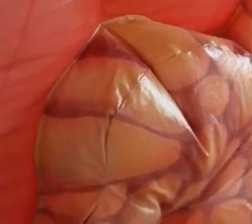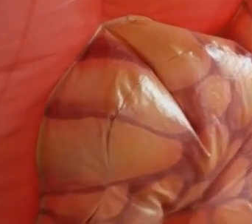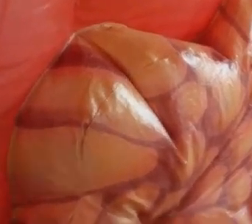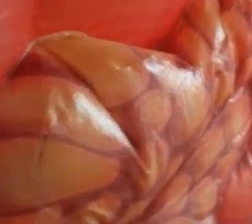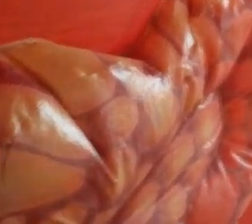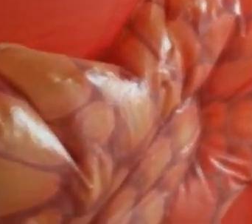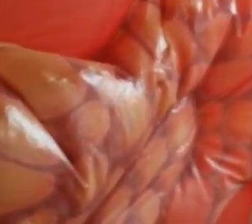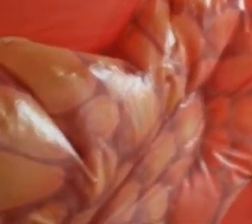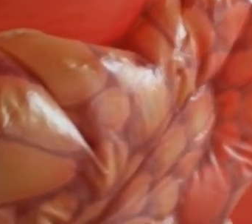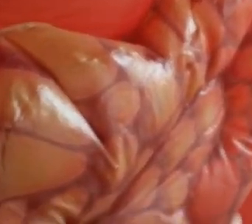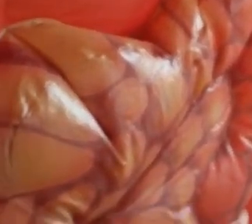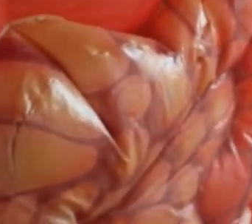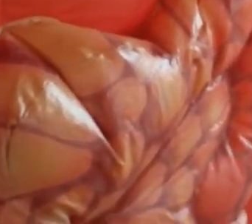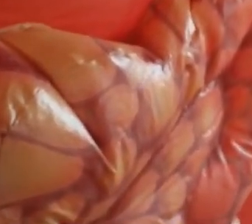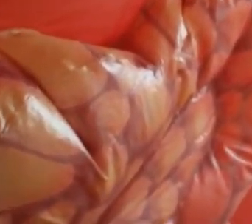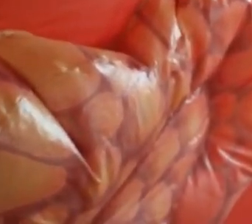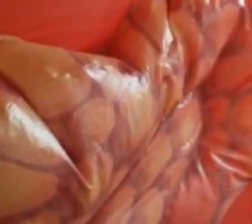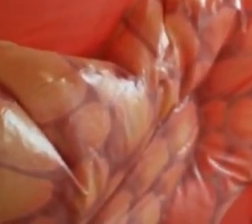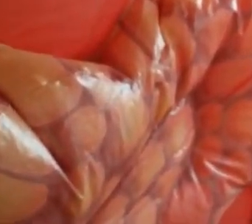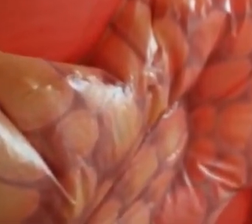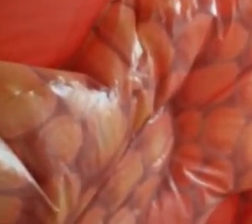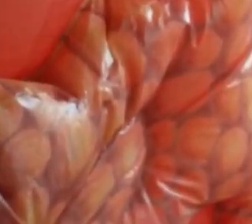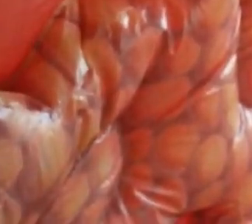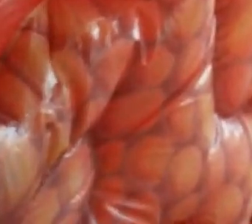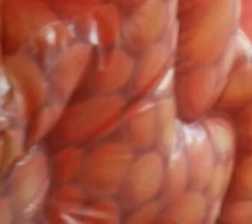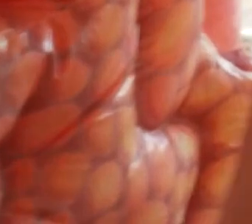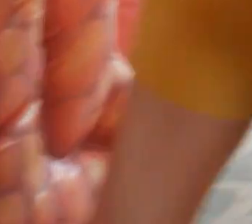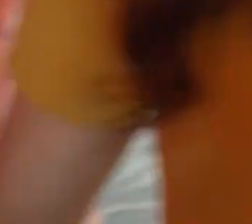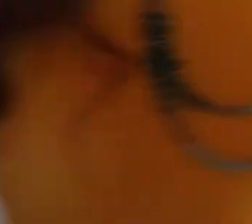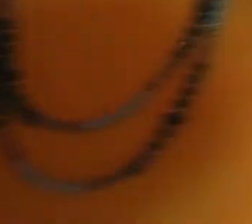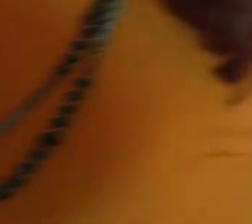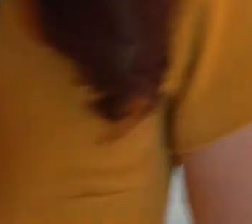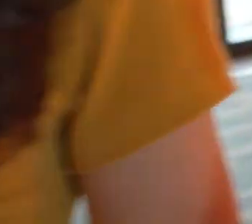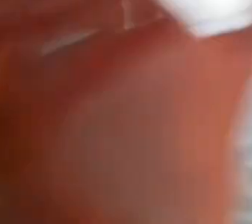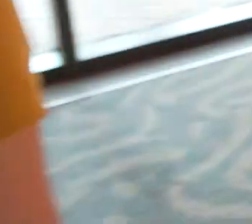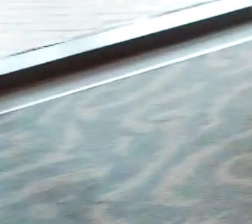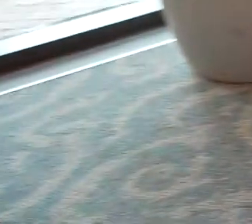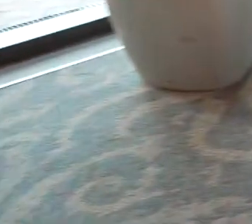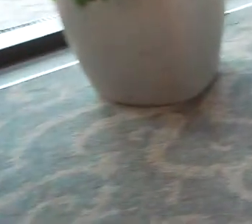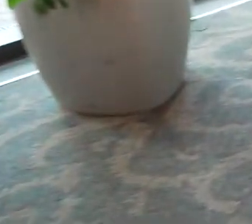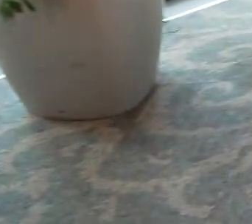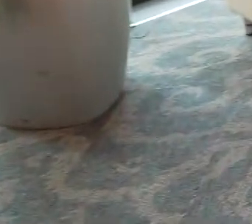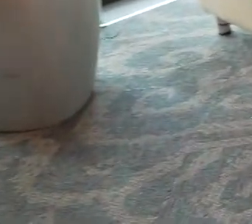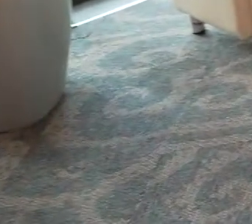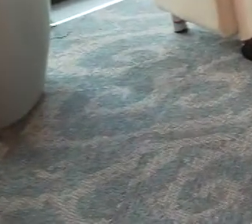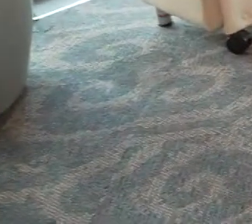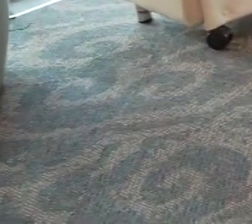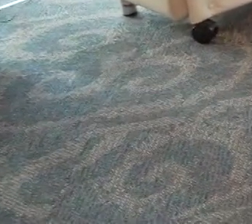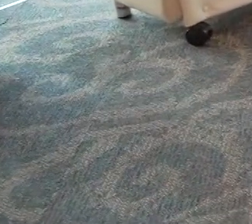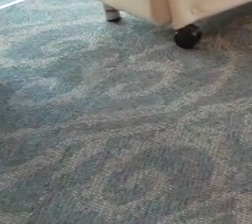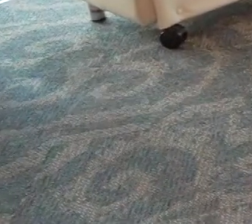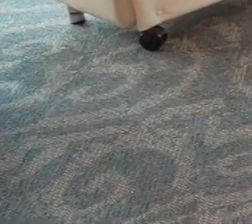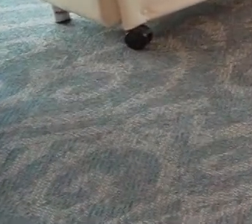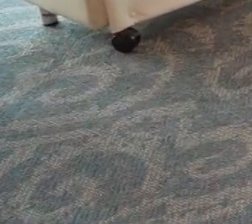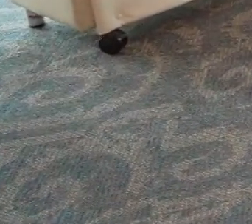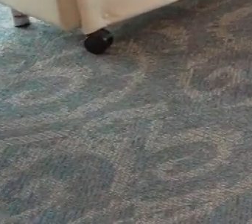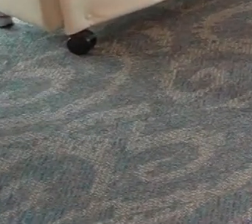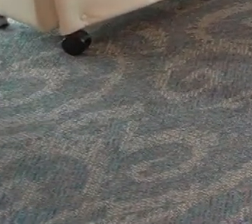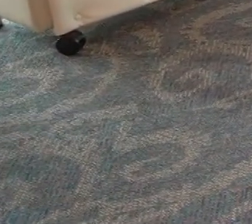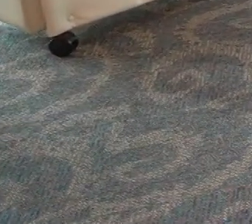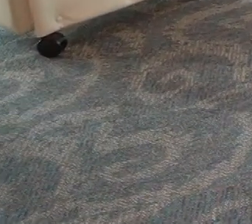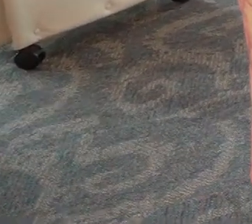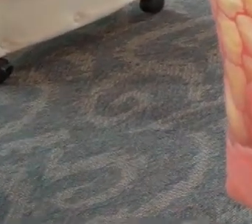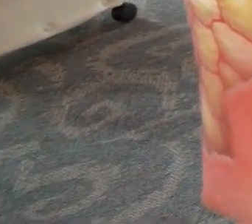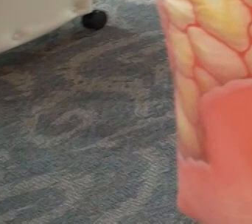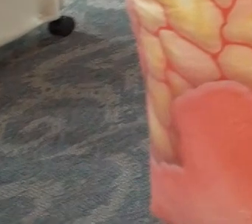in just a little bit and tell you how they're able to use this giant inflatable colon, the doctors and the people here at the University